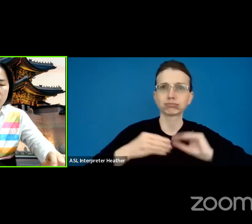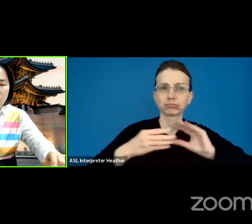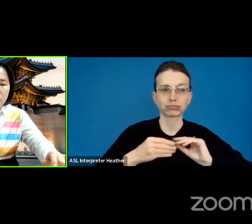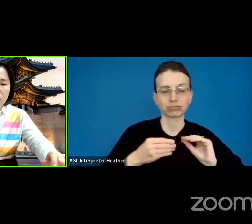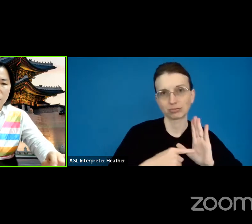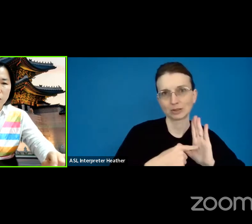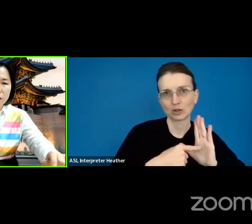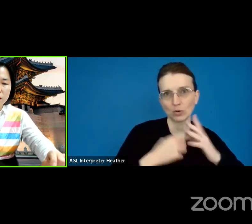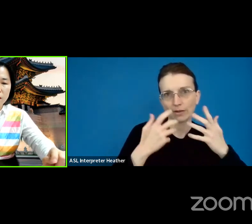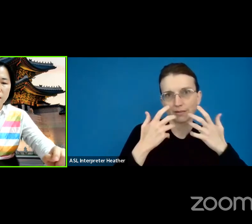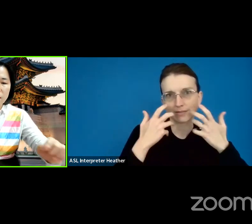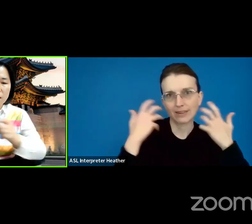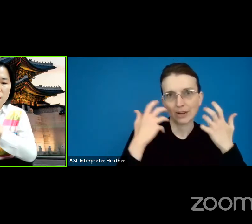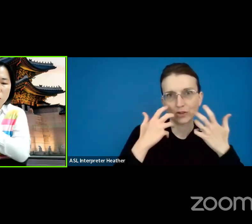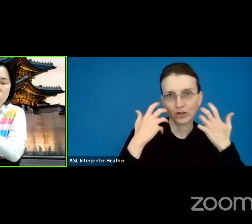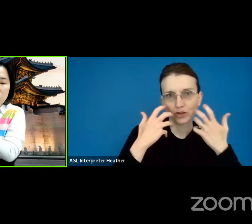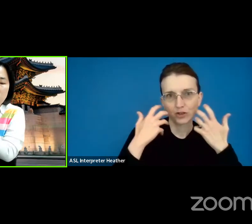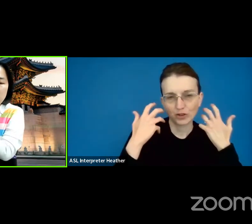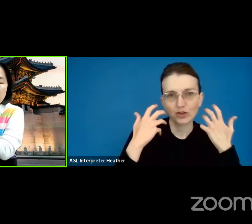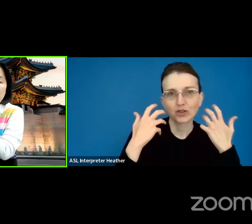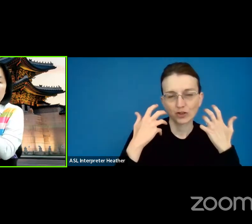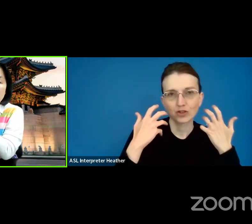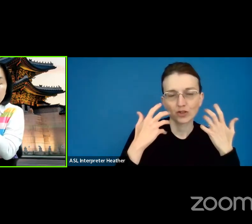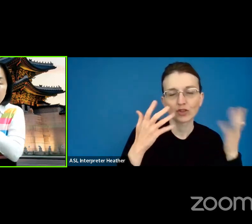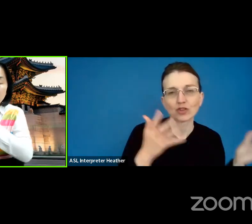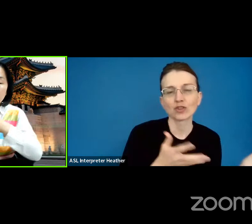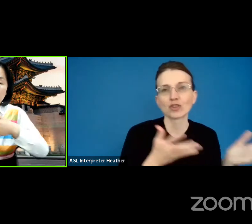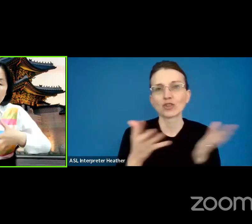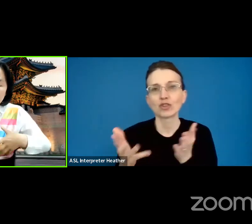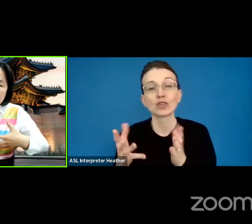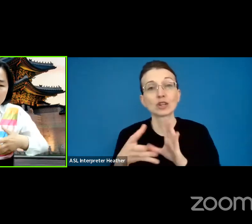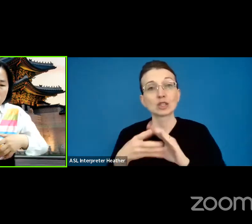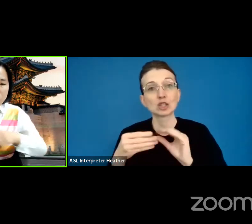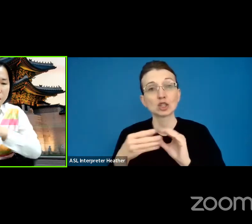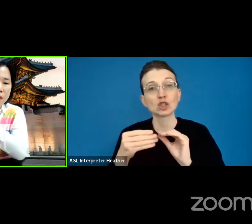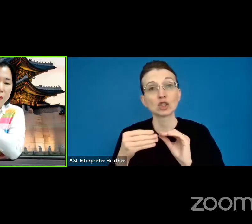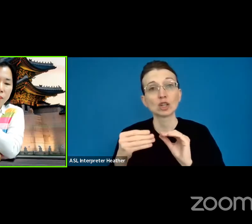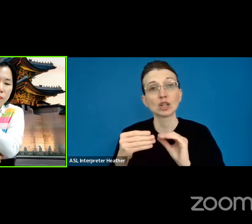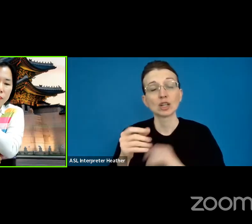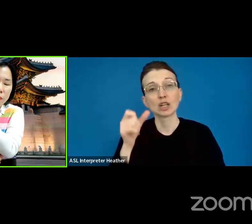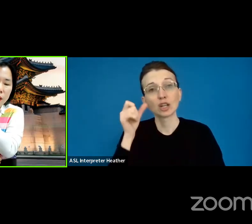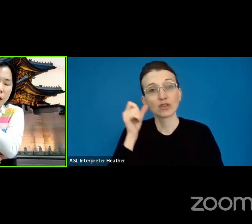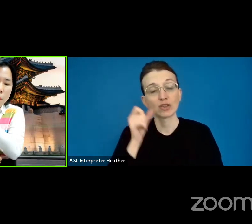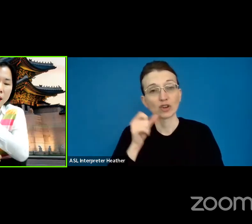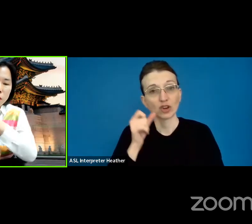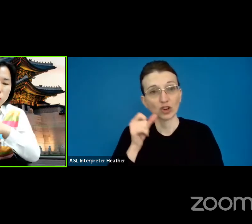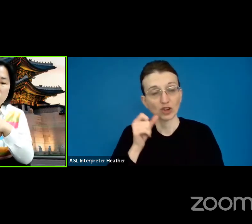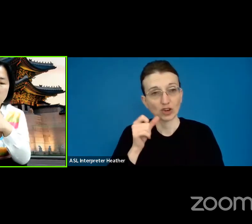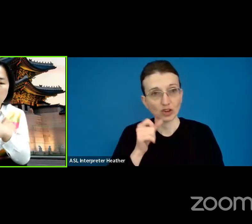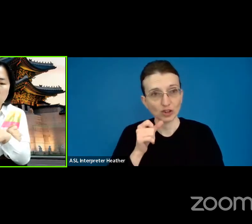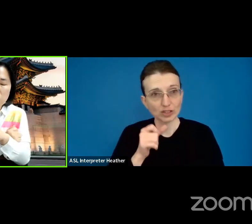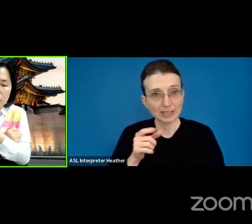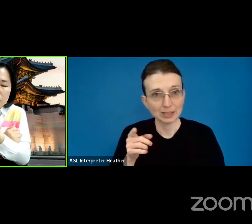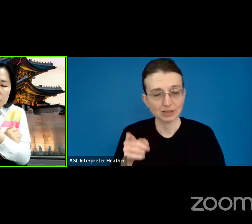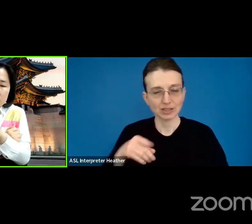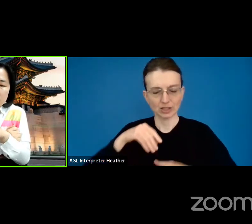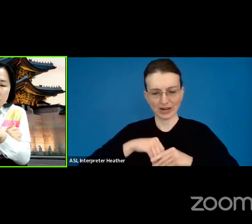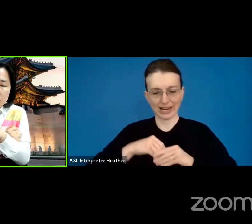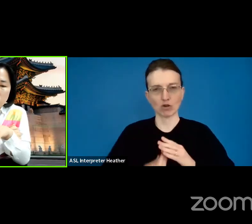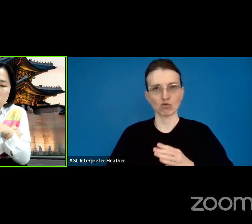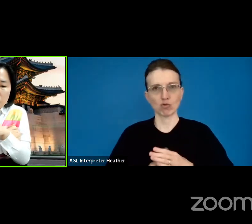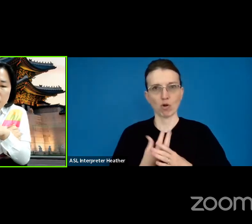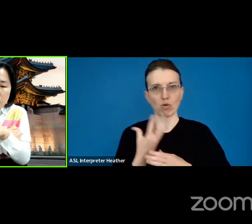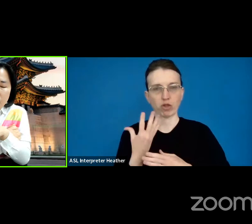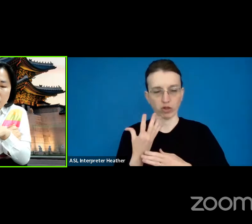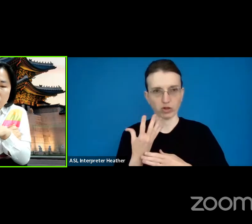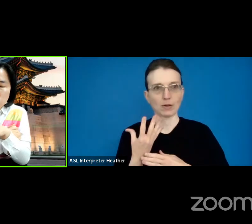tiger with a story of a girl's inner growth. By doing so,